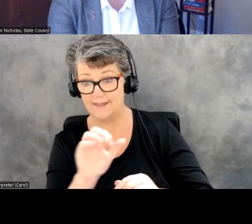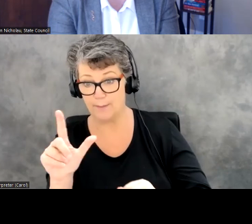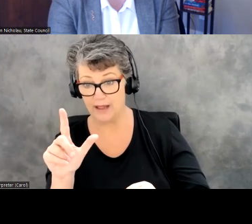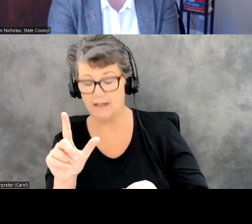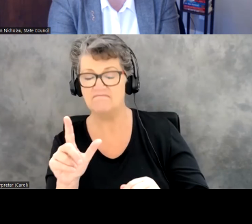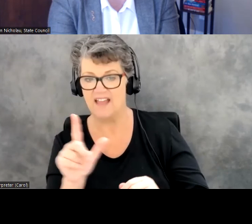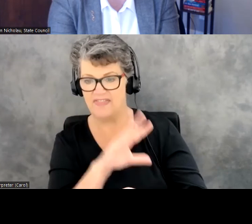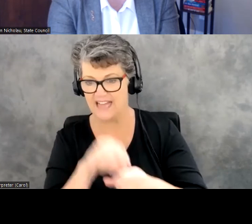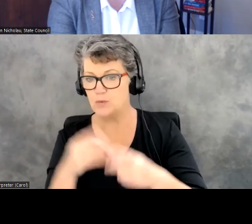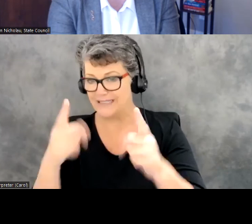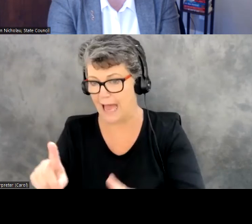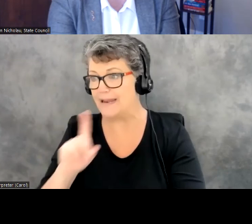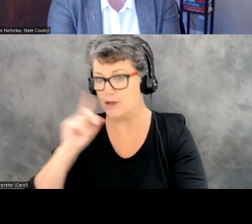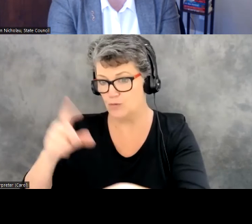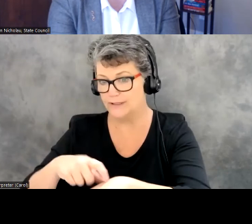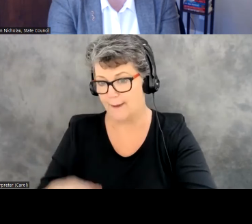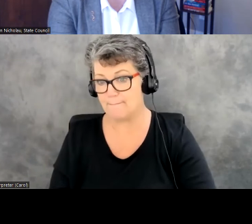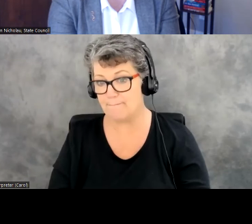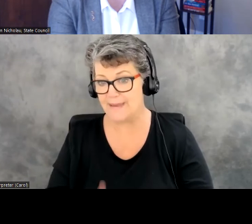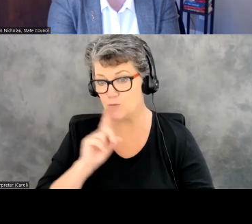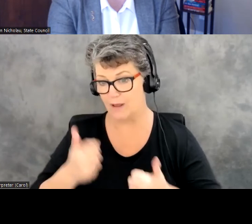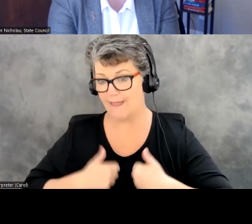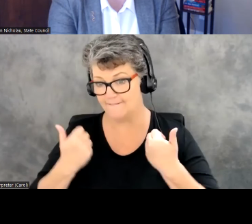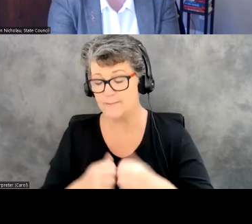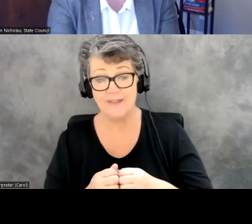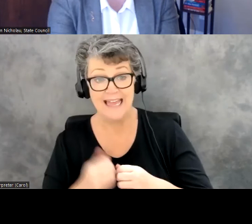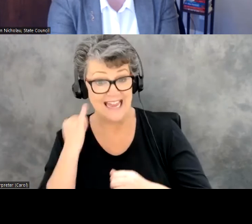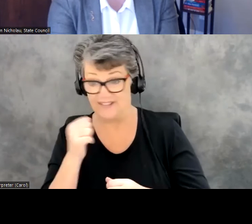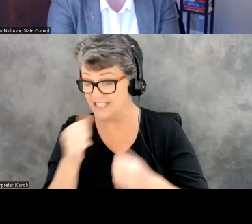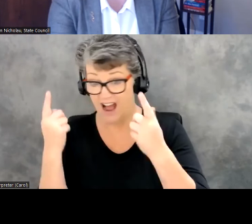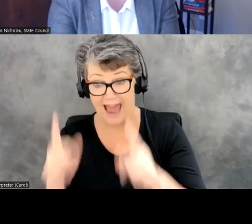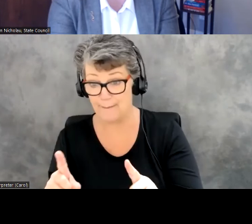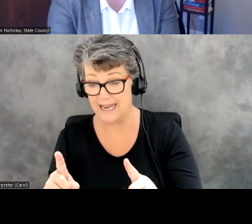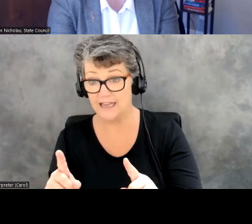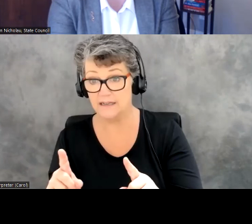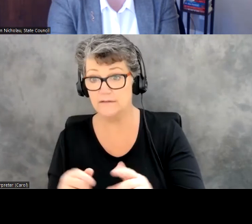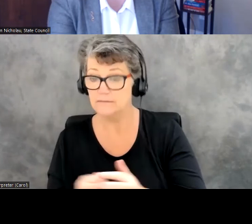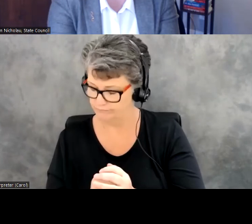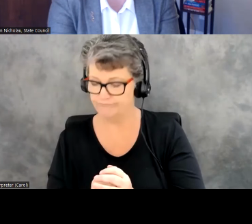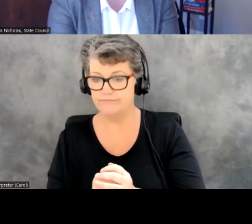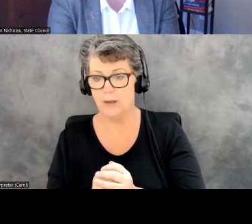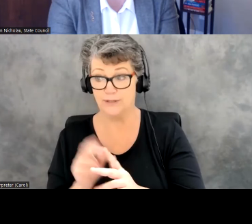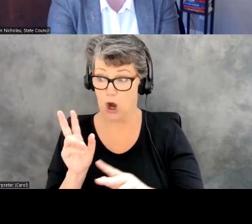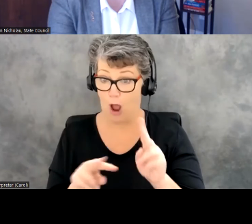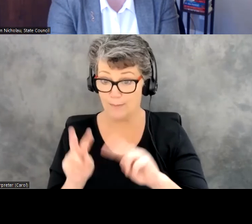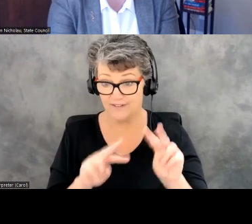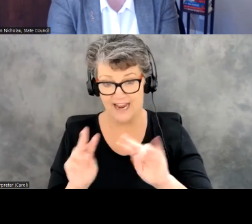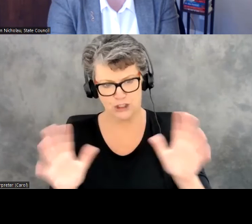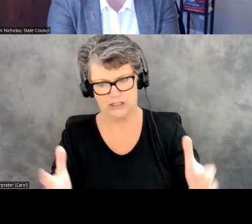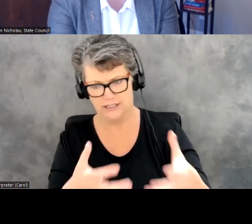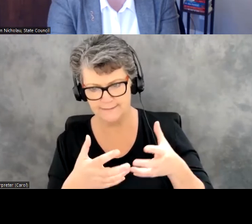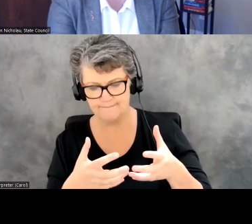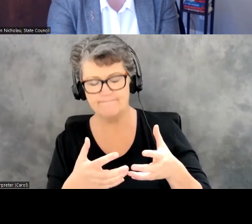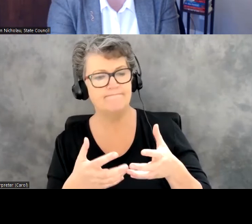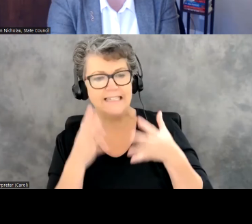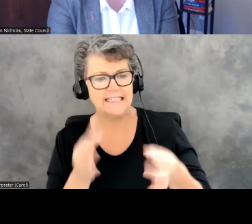what's happening in real time. And if it's not happening, we're just going to bring our observations together and decide